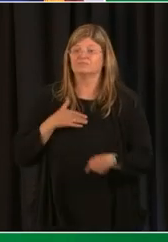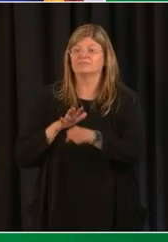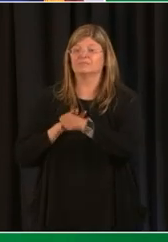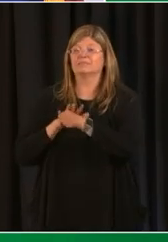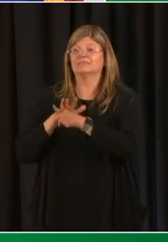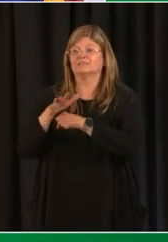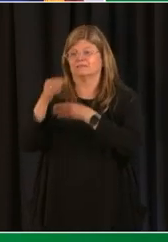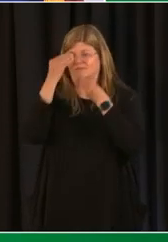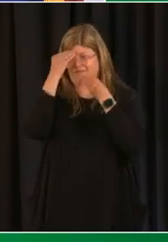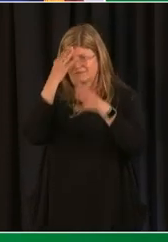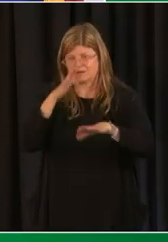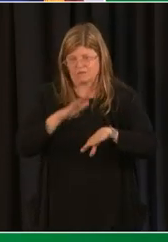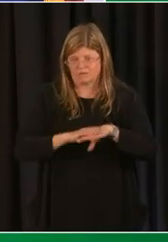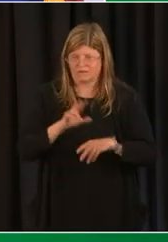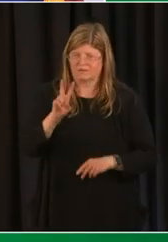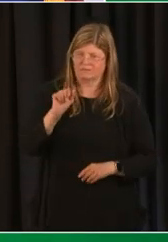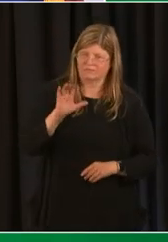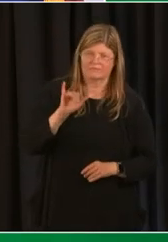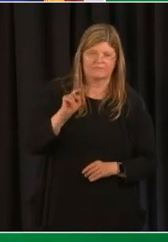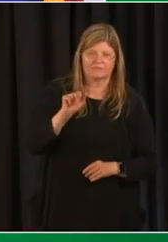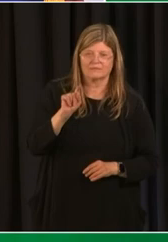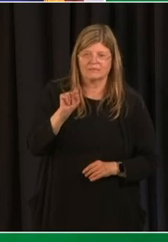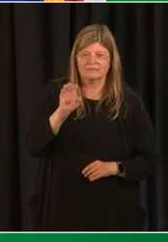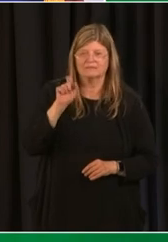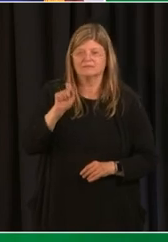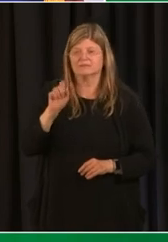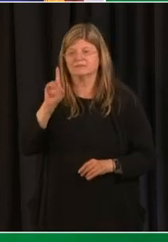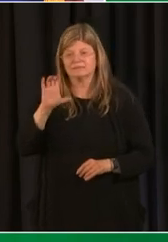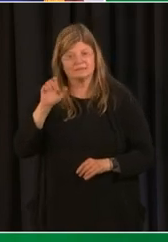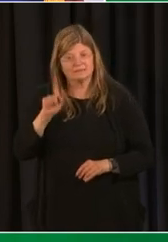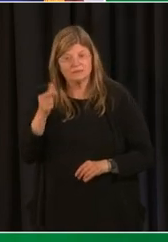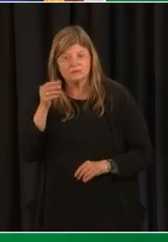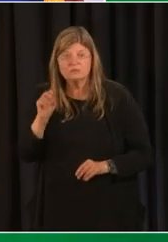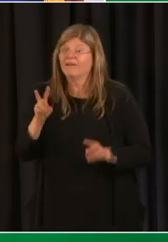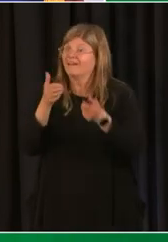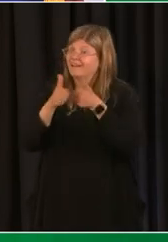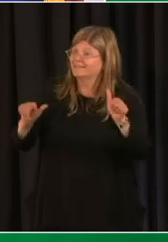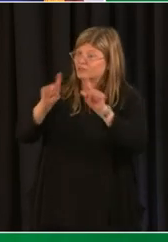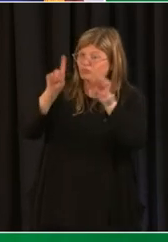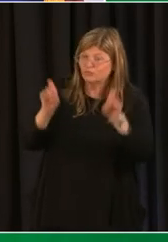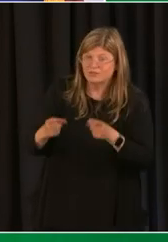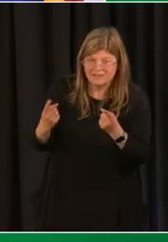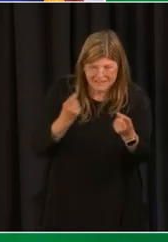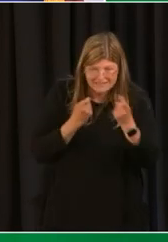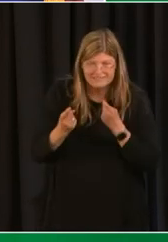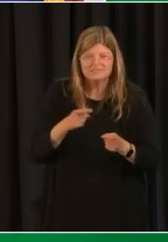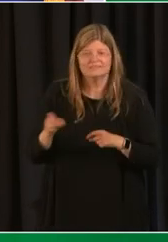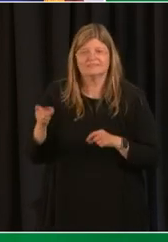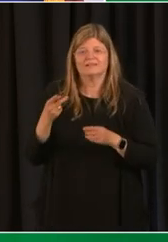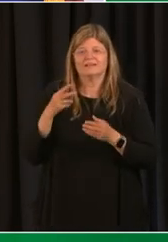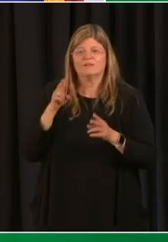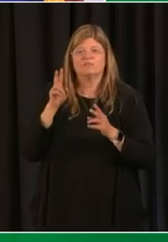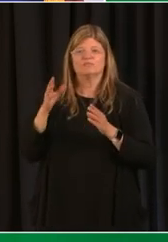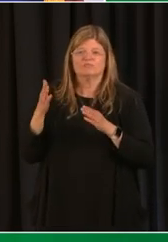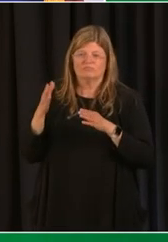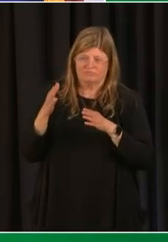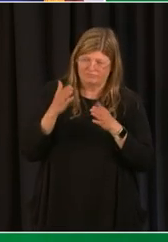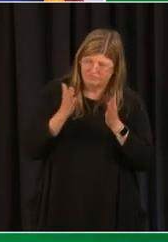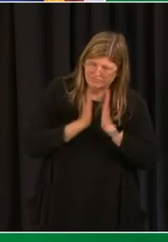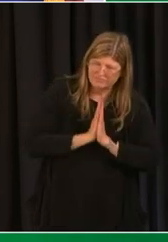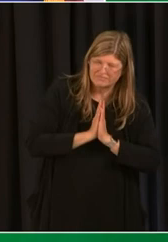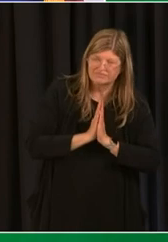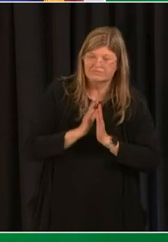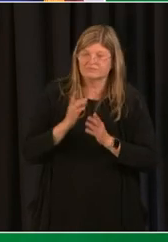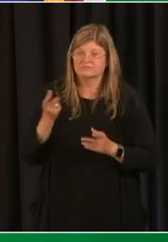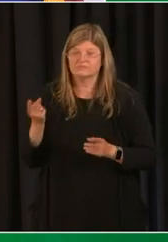of information on vaccinate.dc.gov for any questions that you have about the vaccine. So 2 things that we're asking. 1,